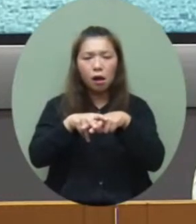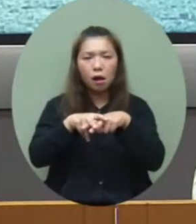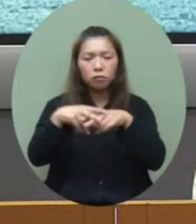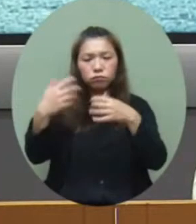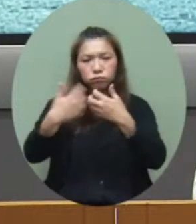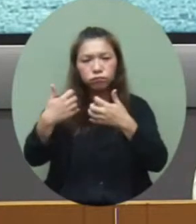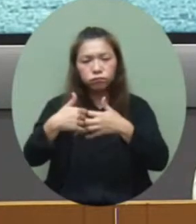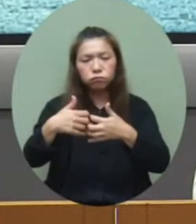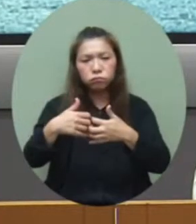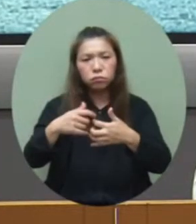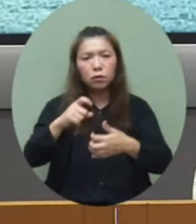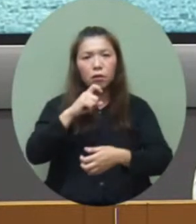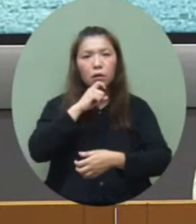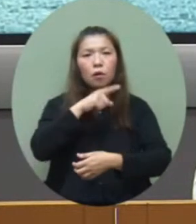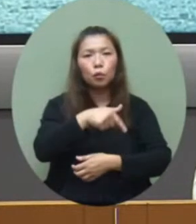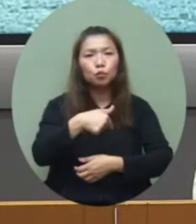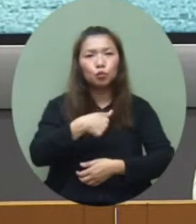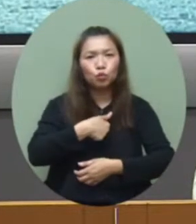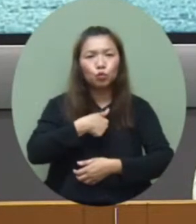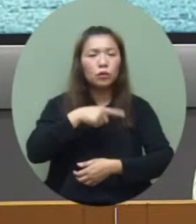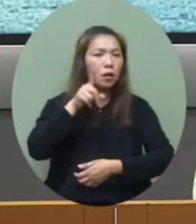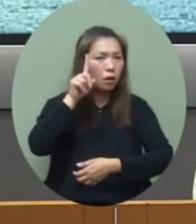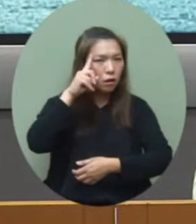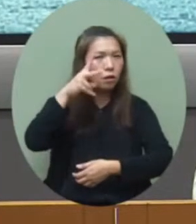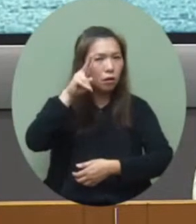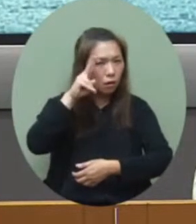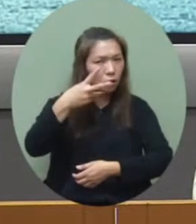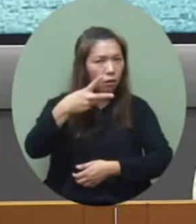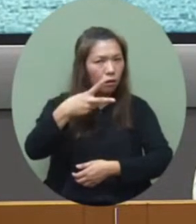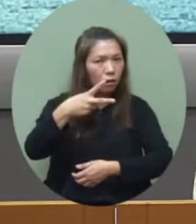1 or 2 days at least, to